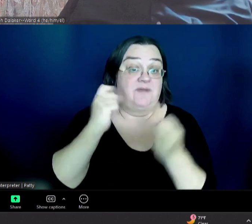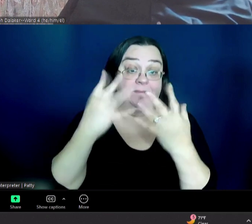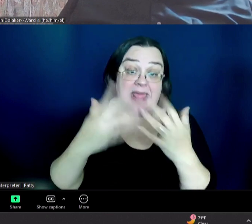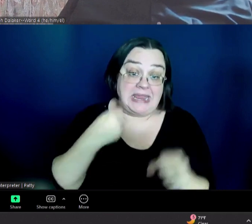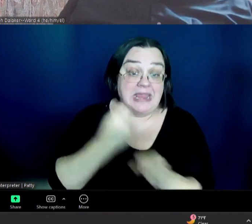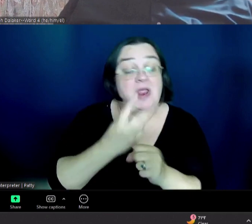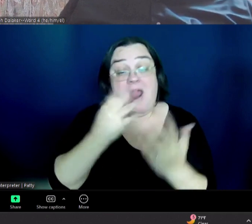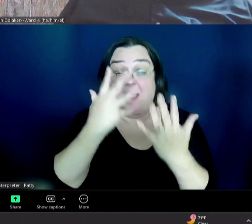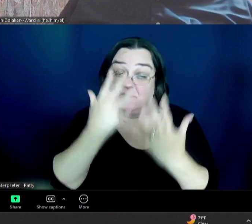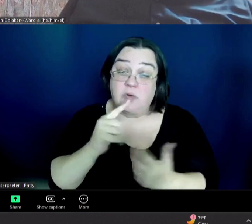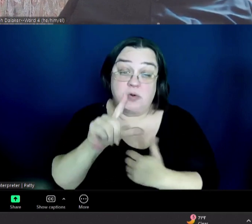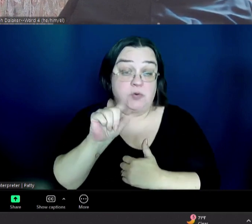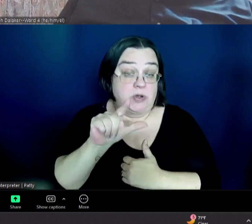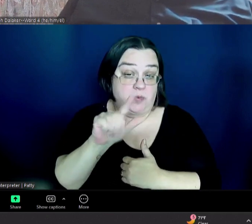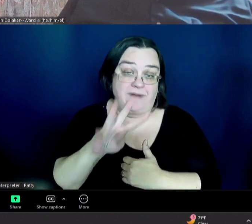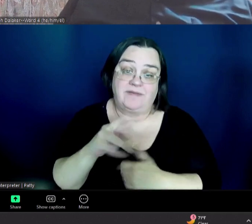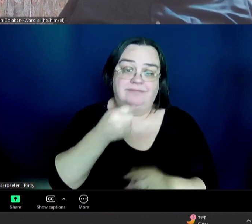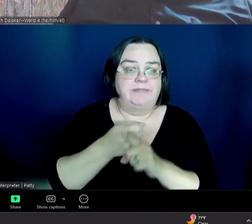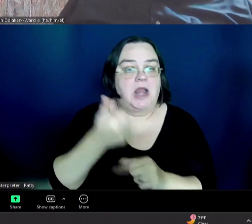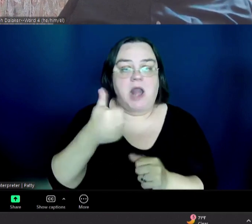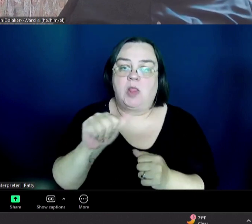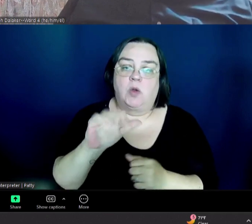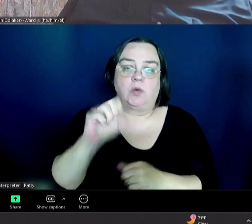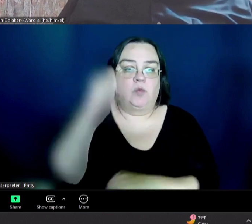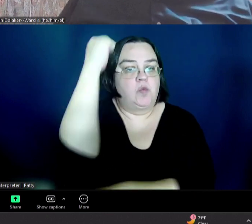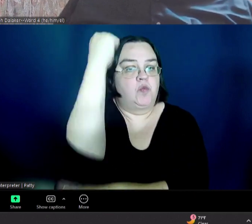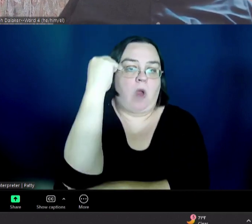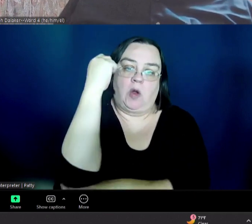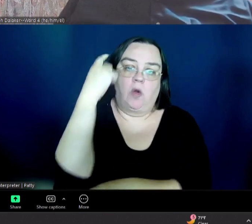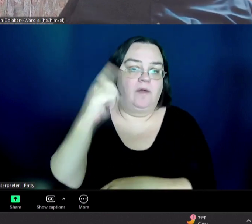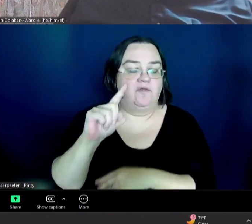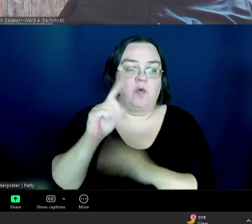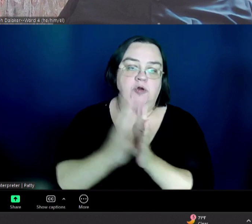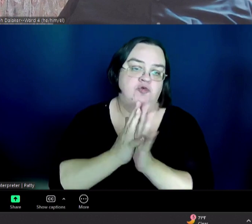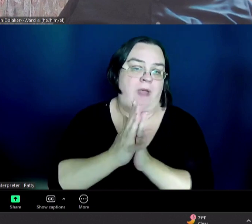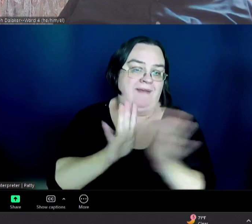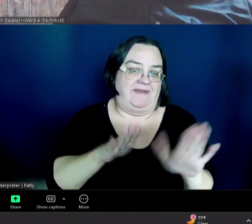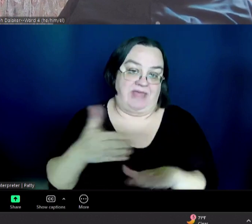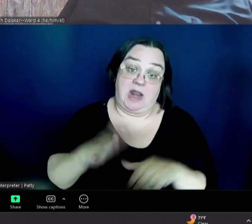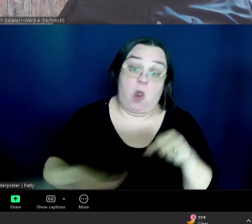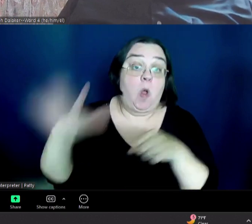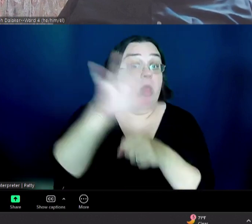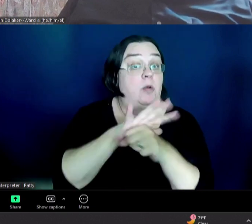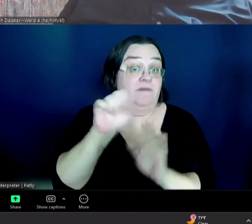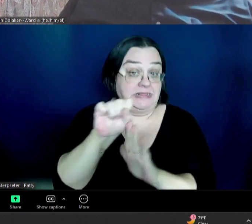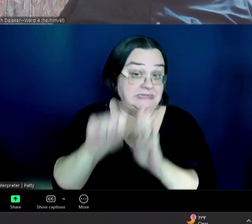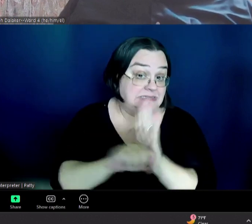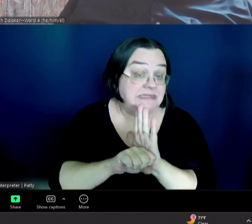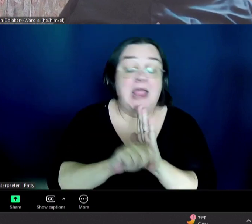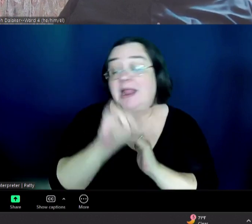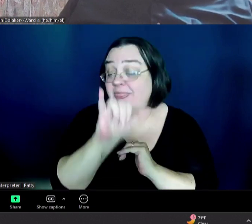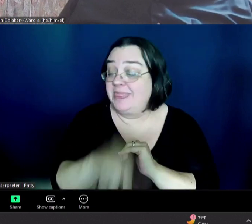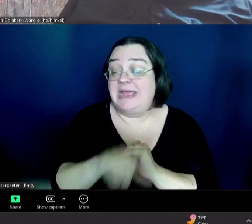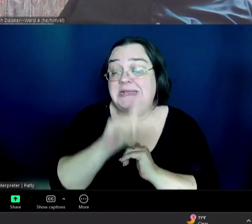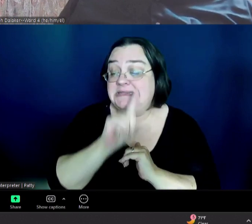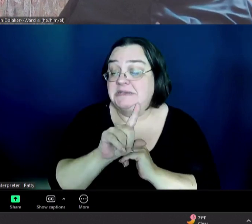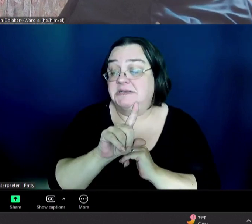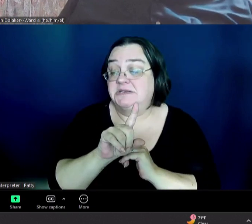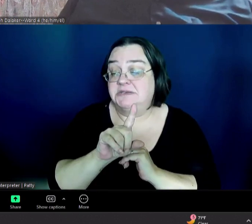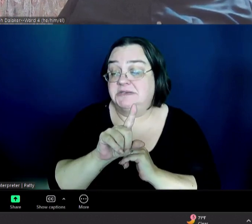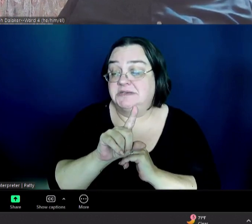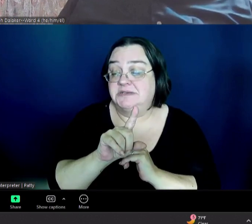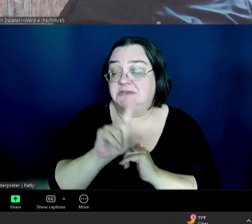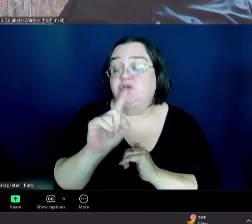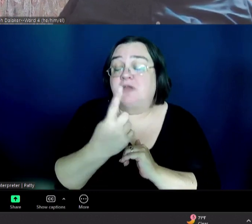2024 has hit yet another record high for traffic fatalities throughout the state. So this is simply an